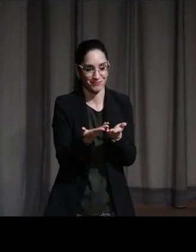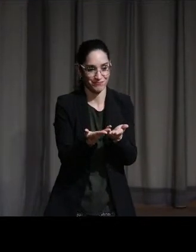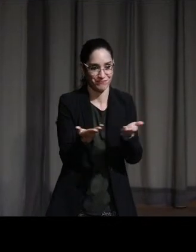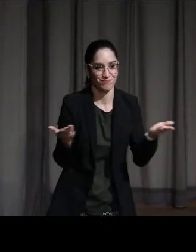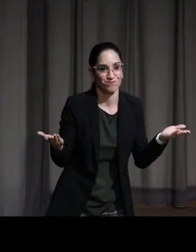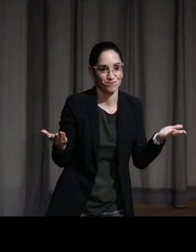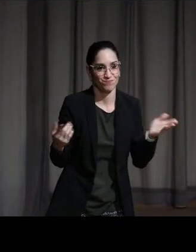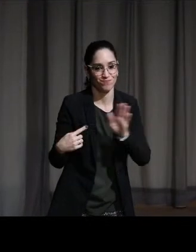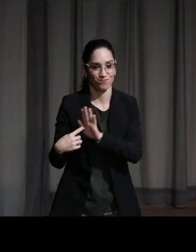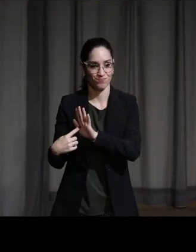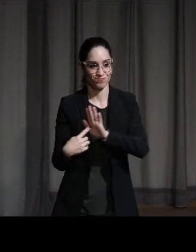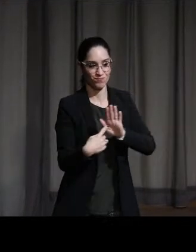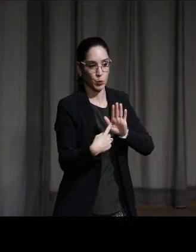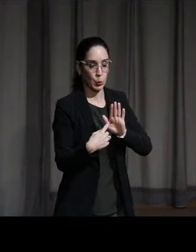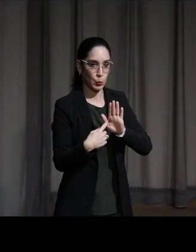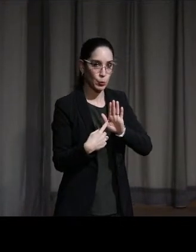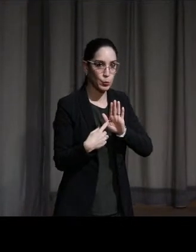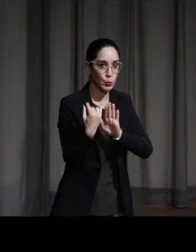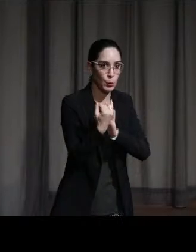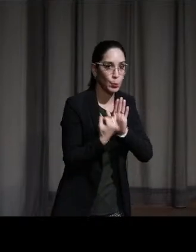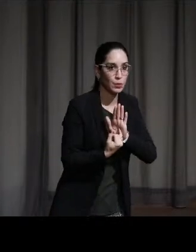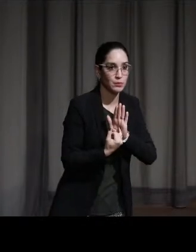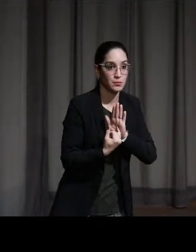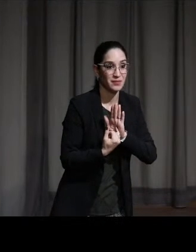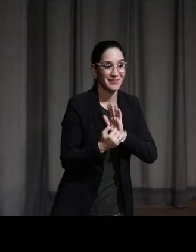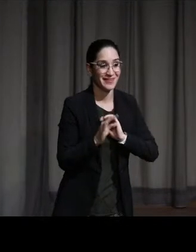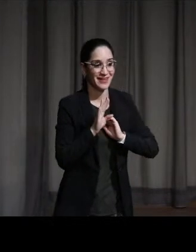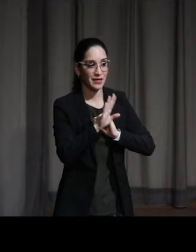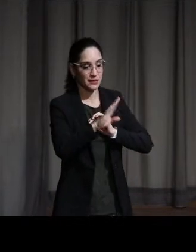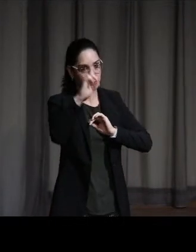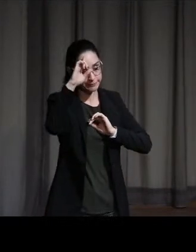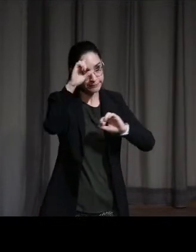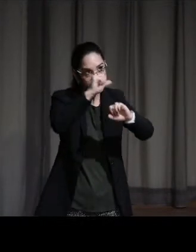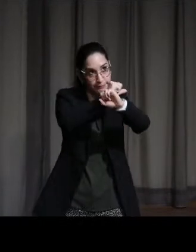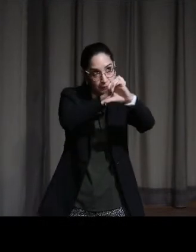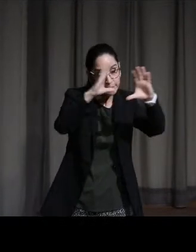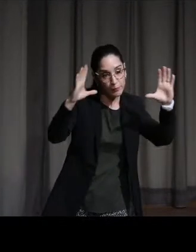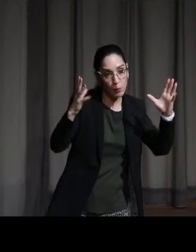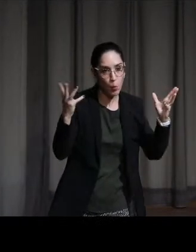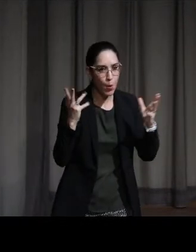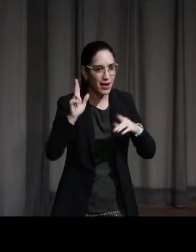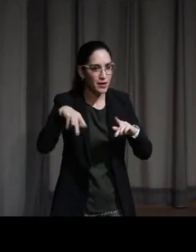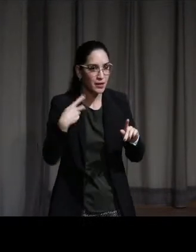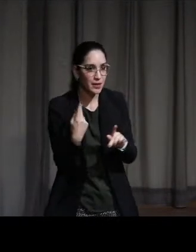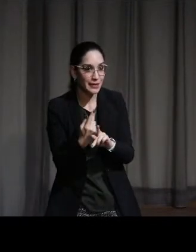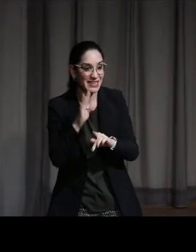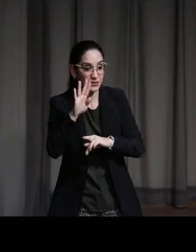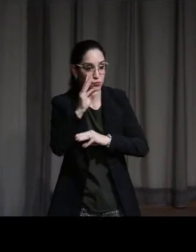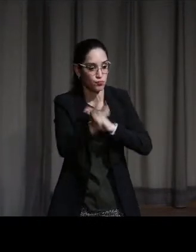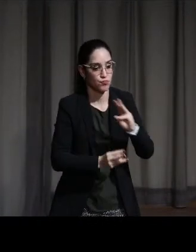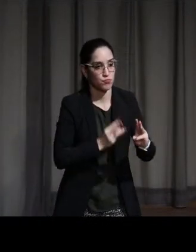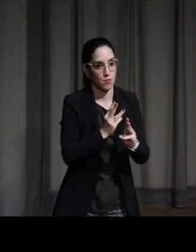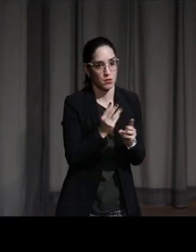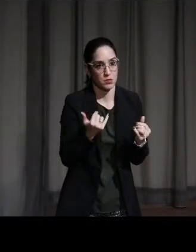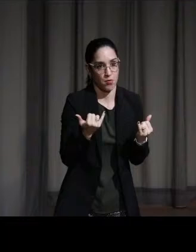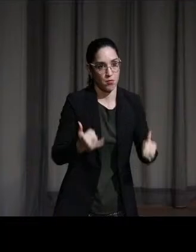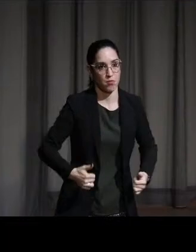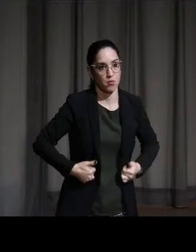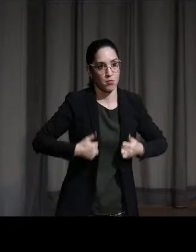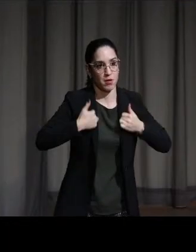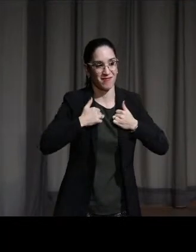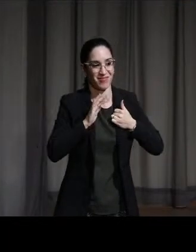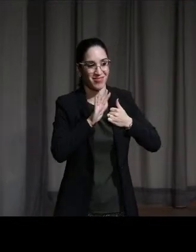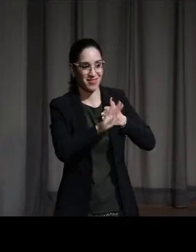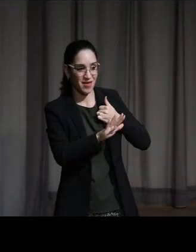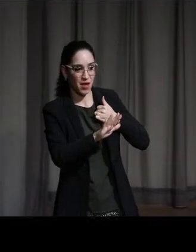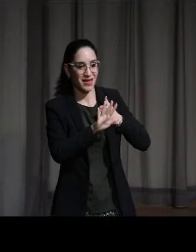I ask myself the question, where was Mariano's headspace, in terms of thinking about the world in which he's living, the positions